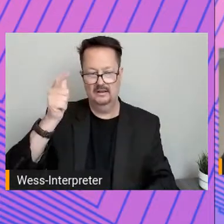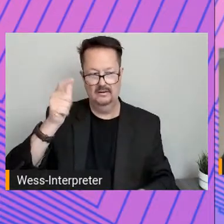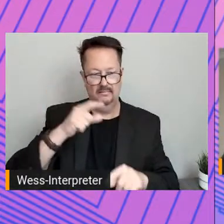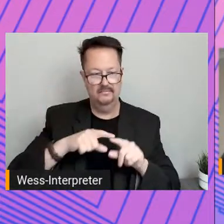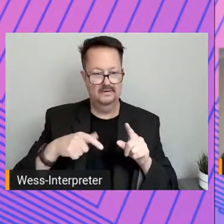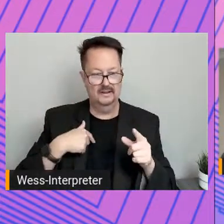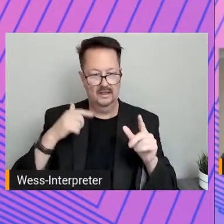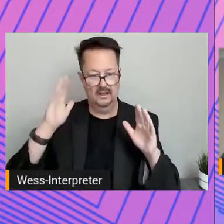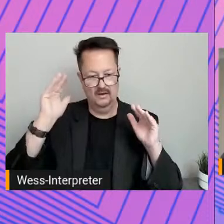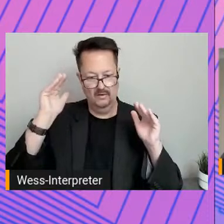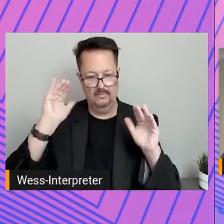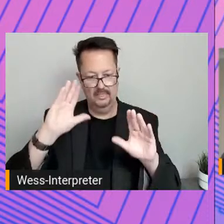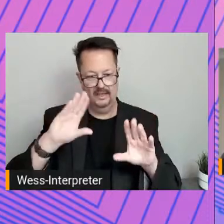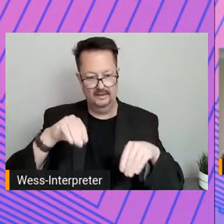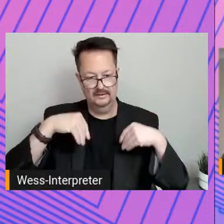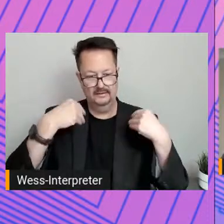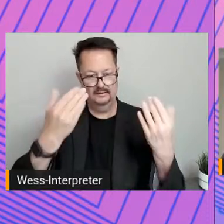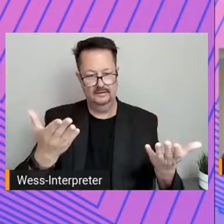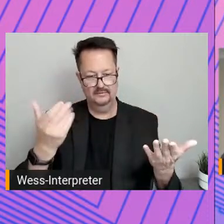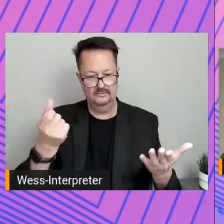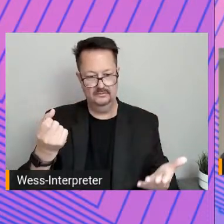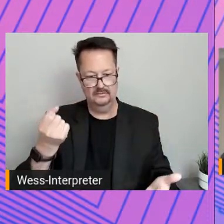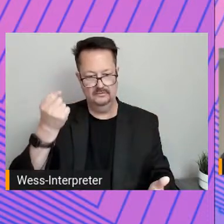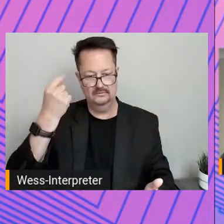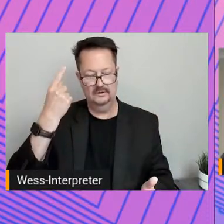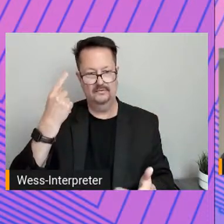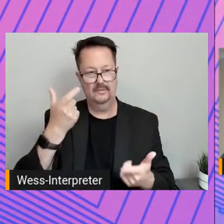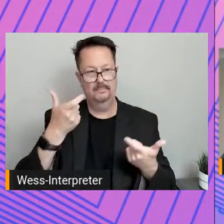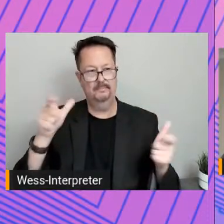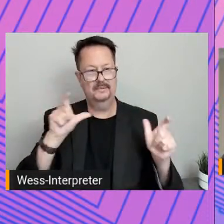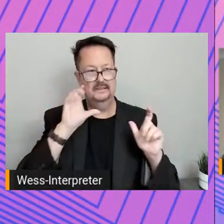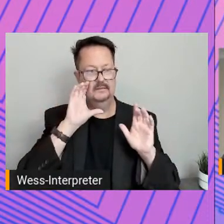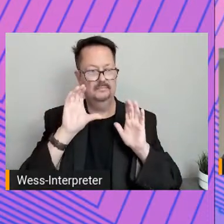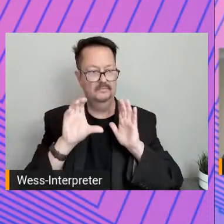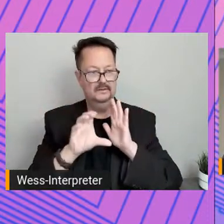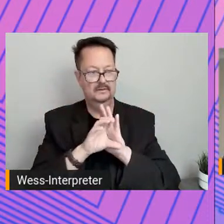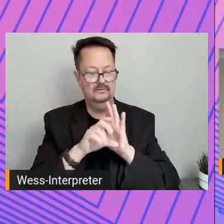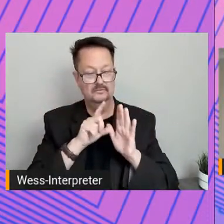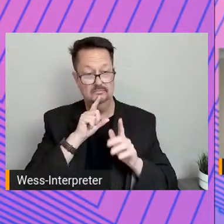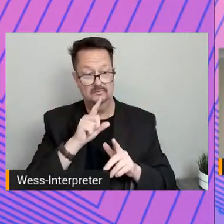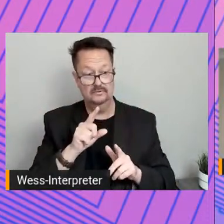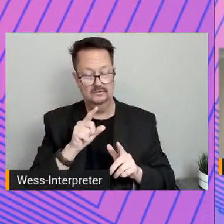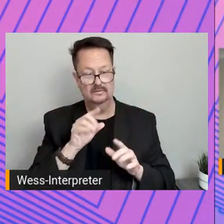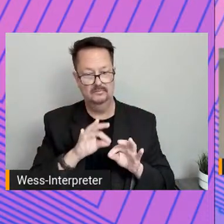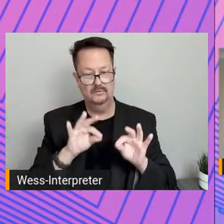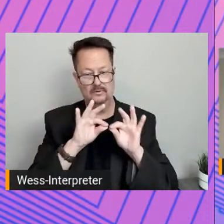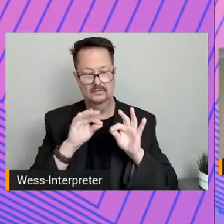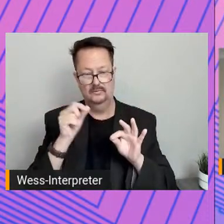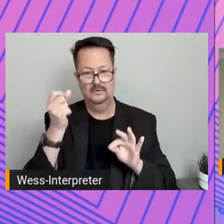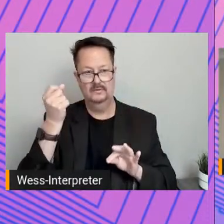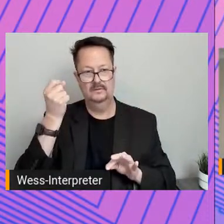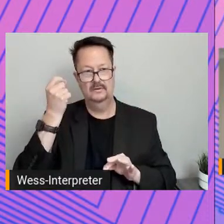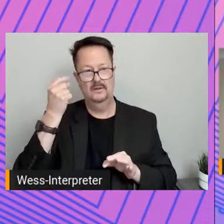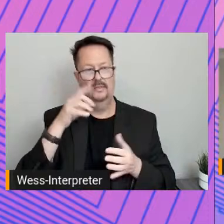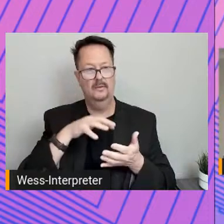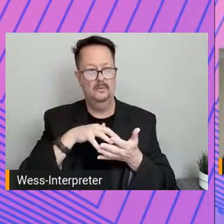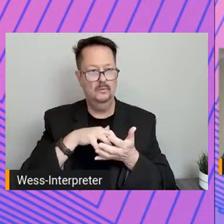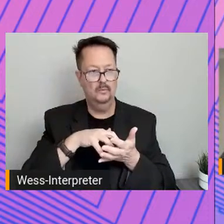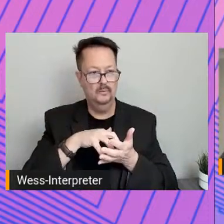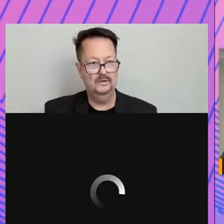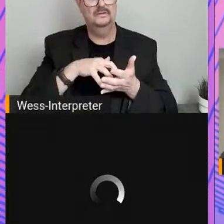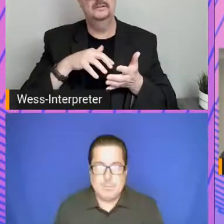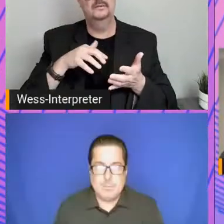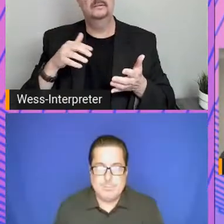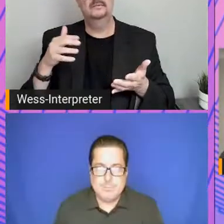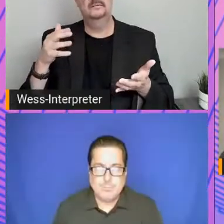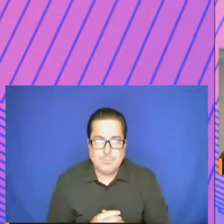that sort of gives you a good understanding of the big picture. It's really important to understand what are the weaknesses or the vulnerabilities that you need